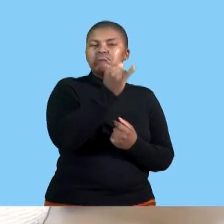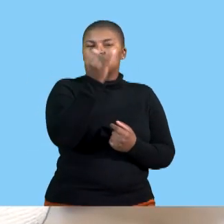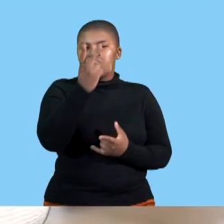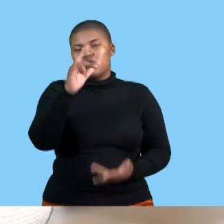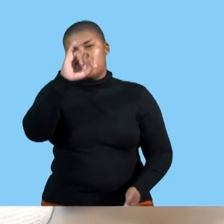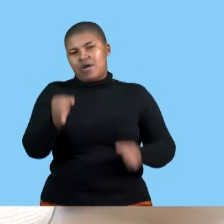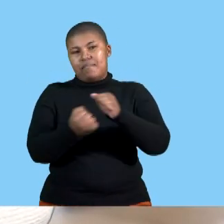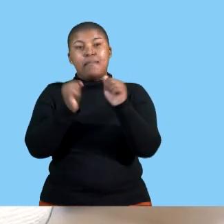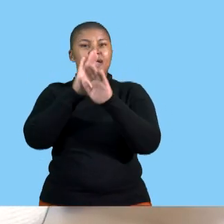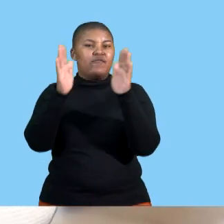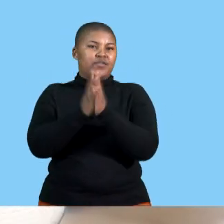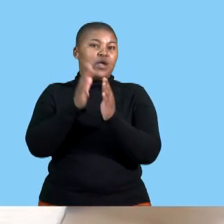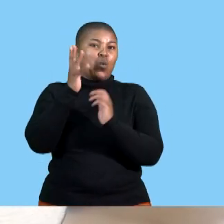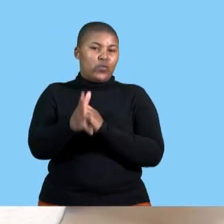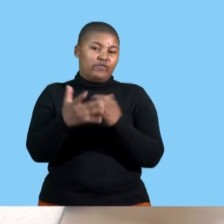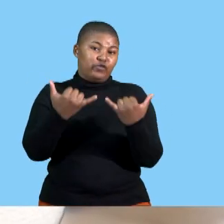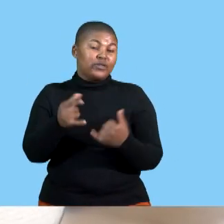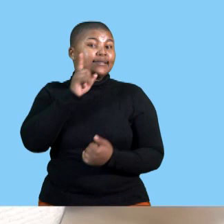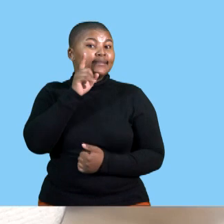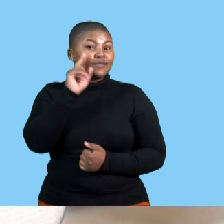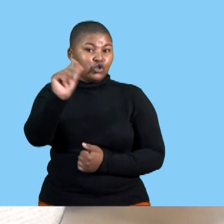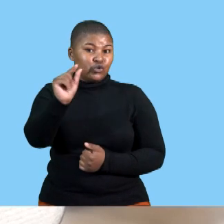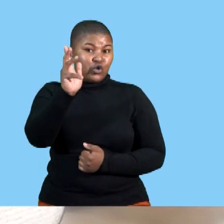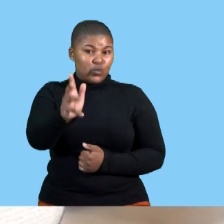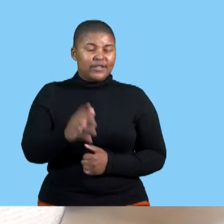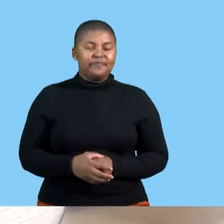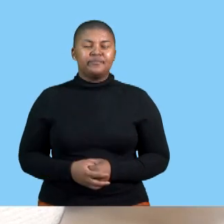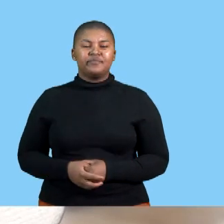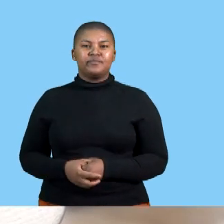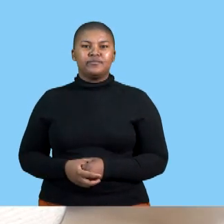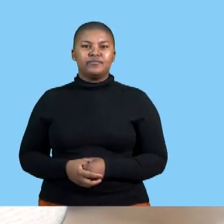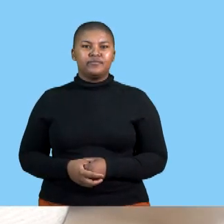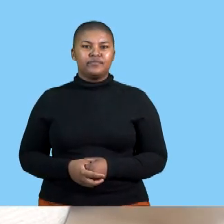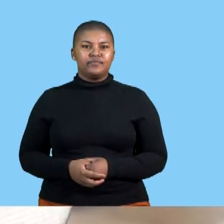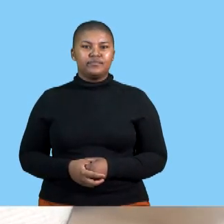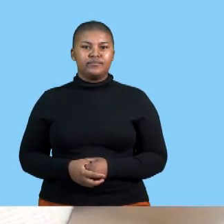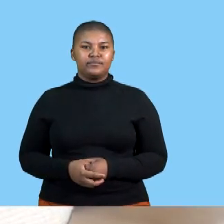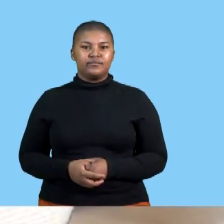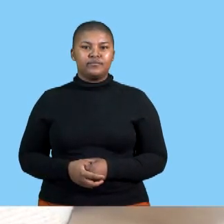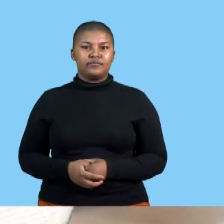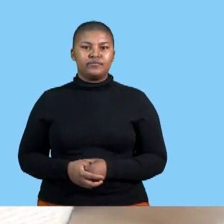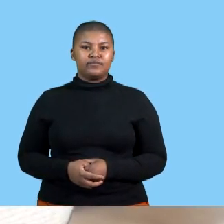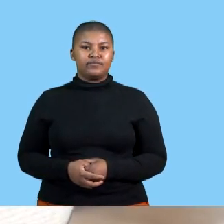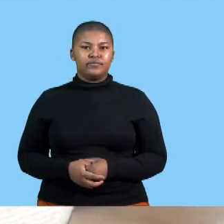quick recap and we wrap up everything that we've done for today. I'll see you after the break.